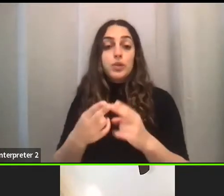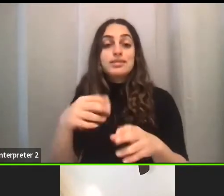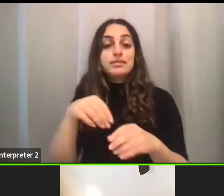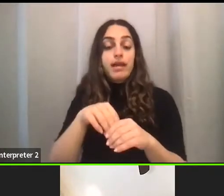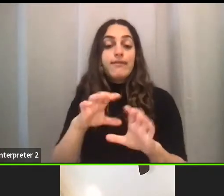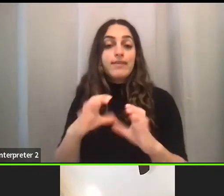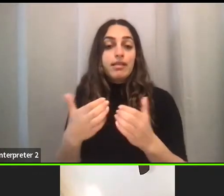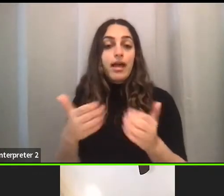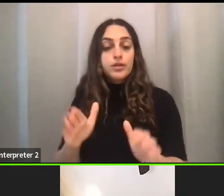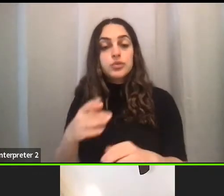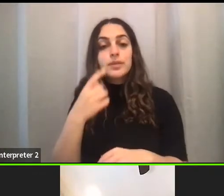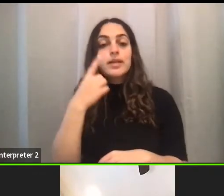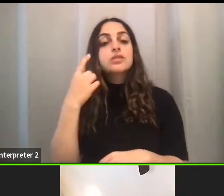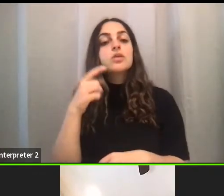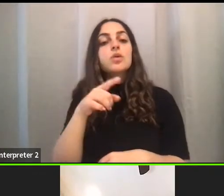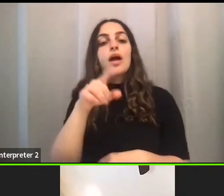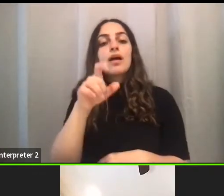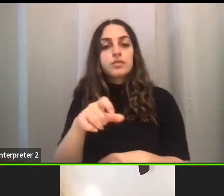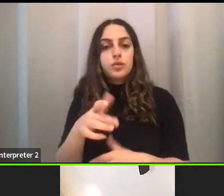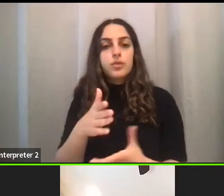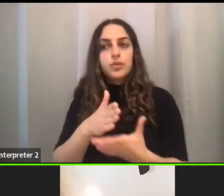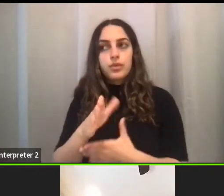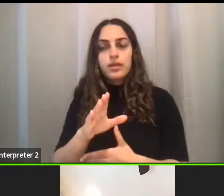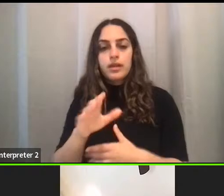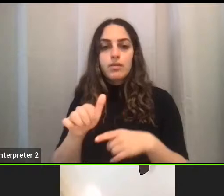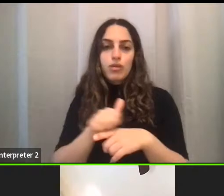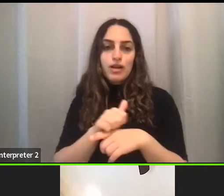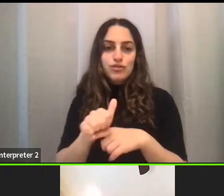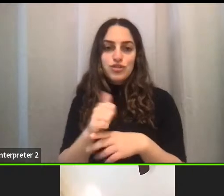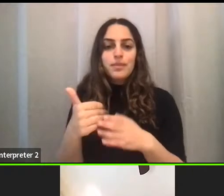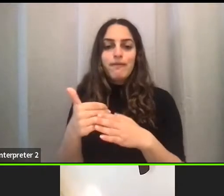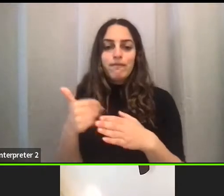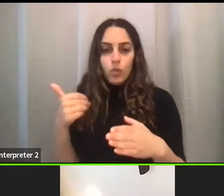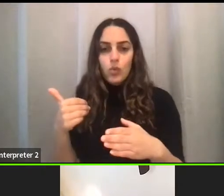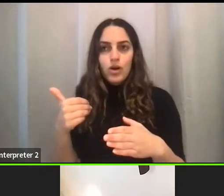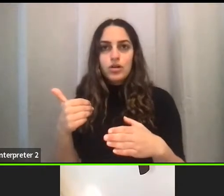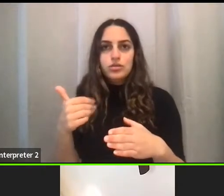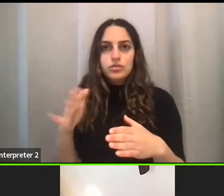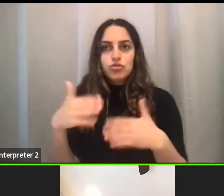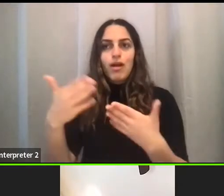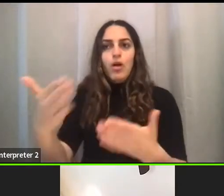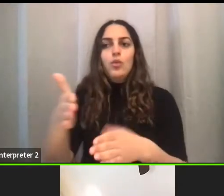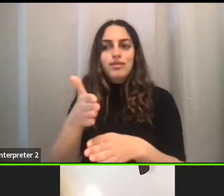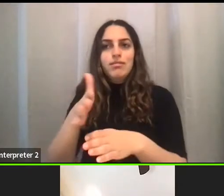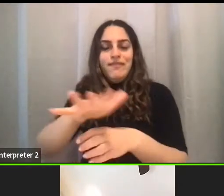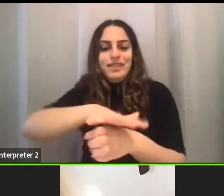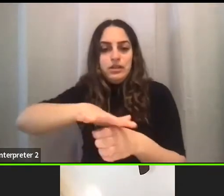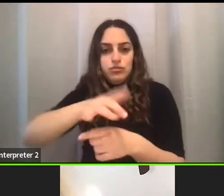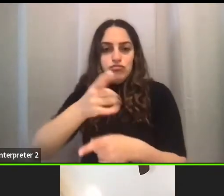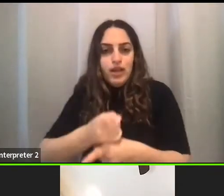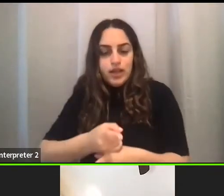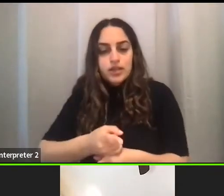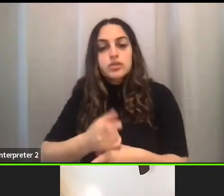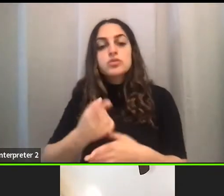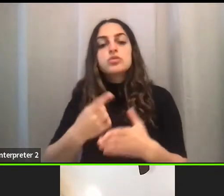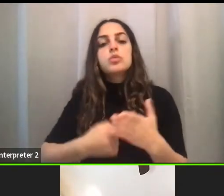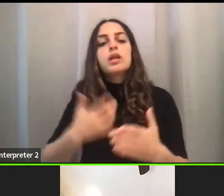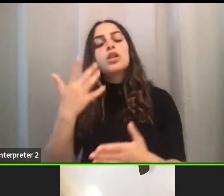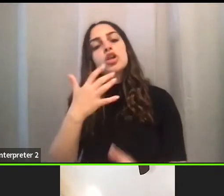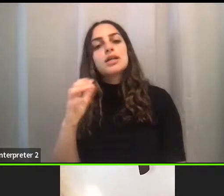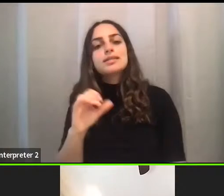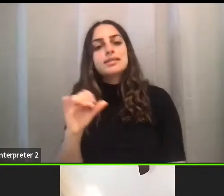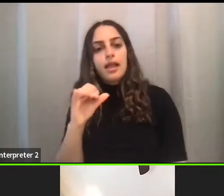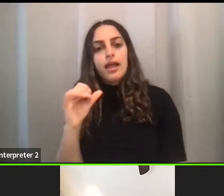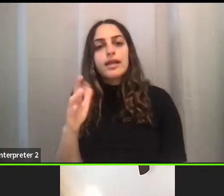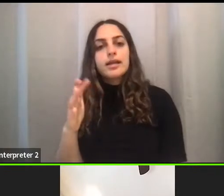because you have to go to the apprenticeship before you hit the field correct so what it looks like is putting it into